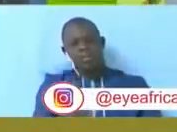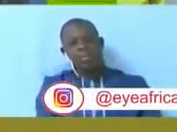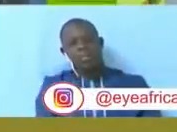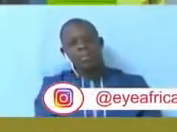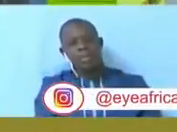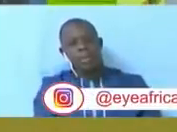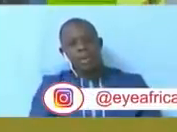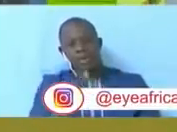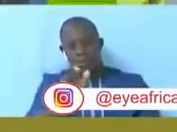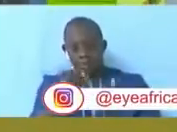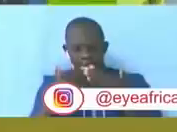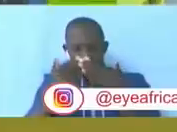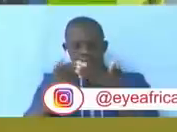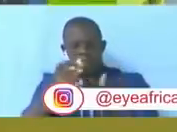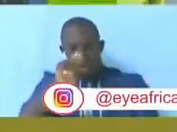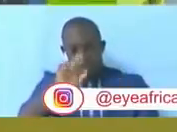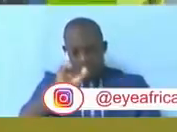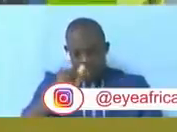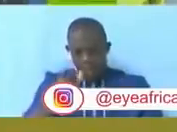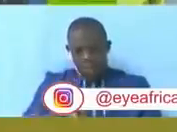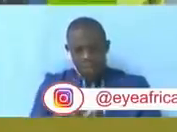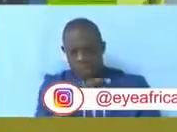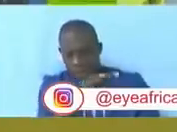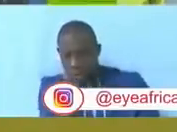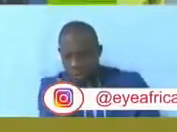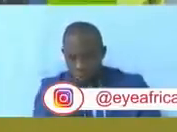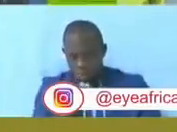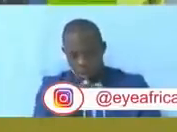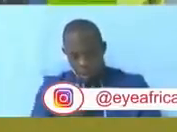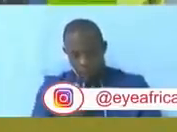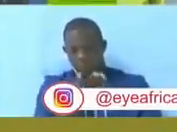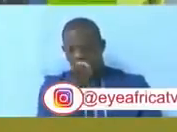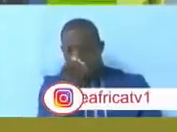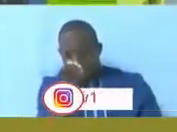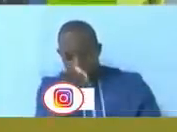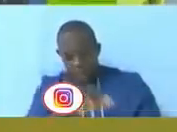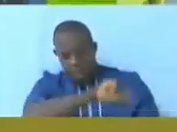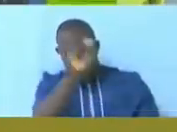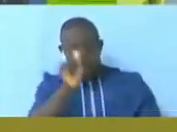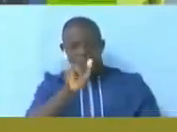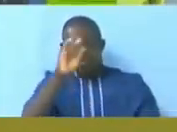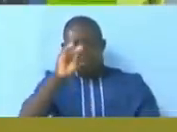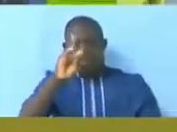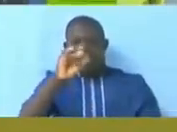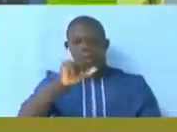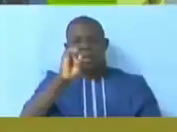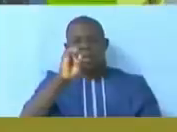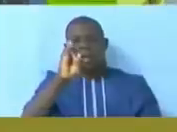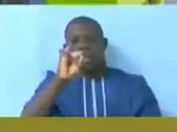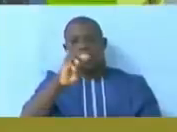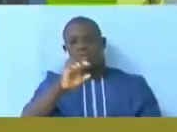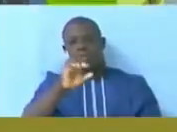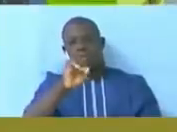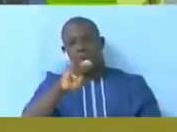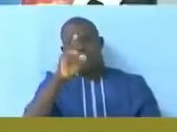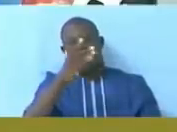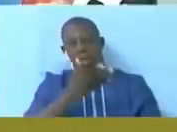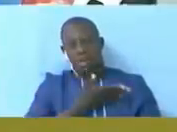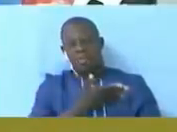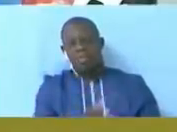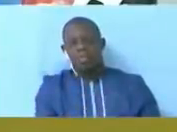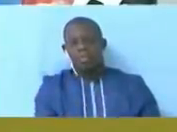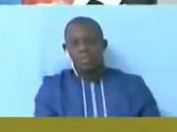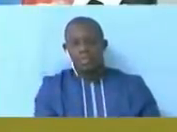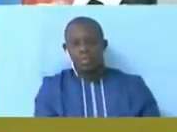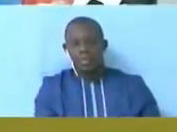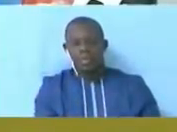NIA. She disclosed to the NIA that these people have money and diamonds. Walanatana for NIA and Yumuli, Kurosola and Diamond Obebu. Would you happen to